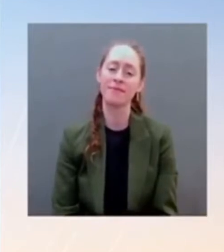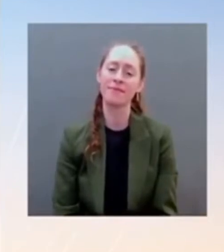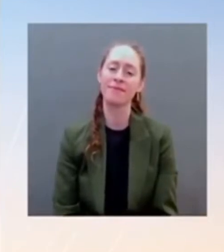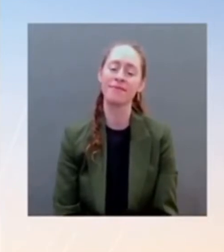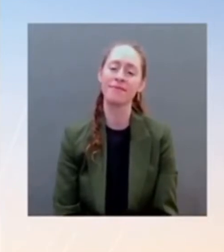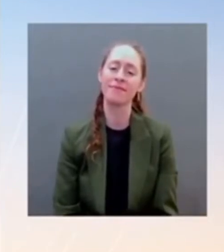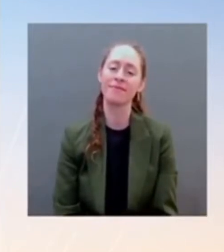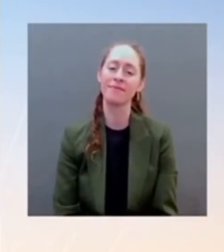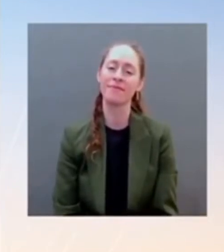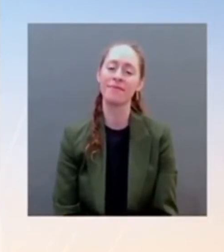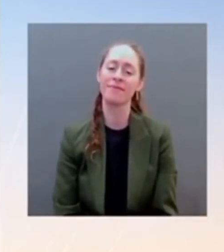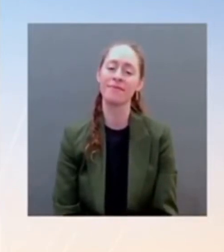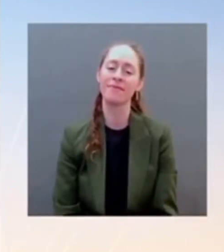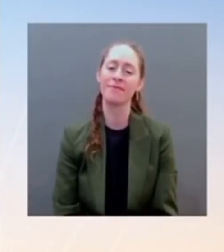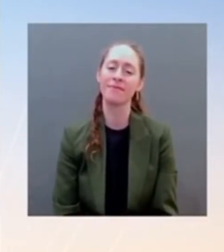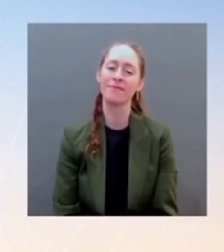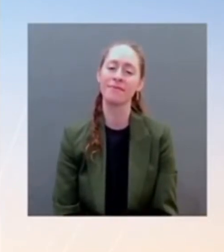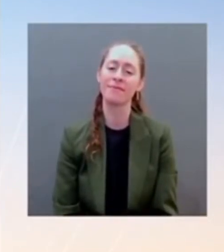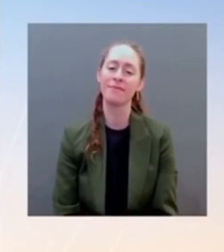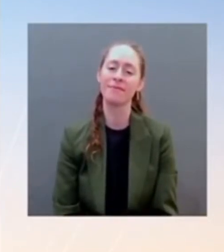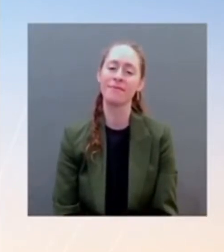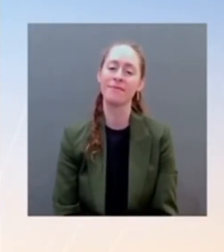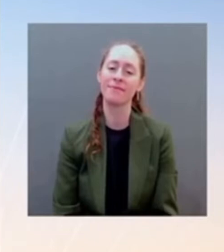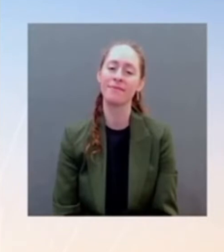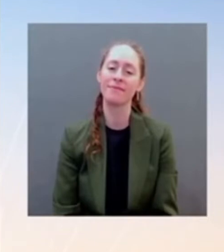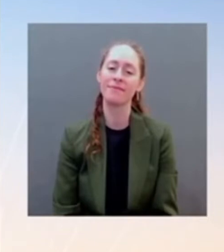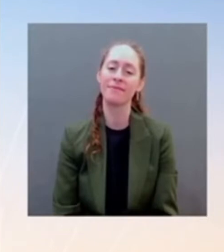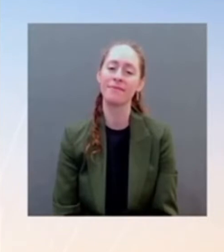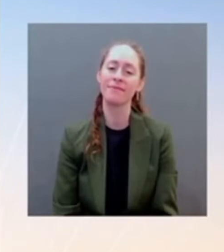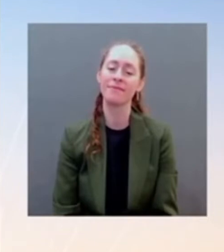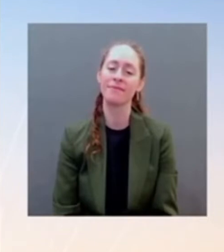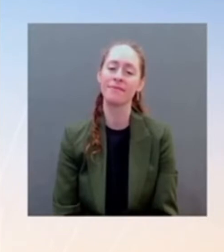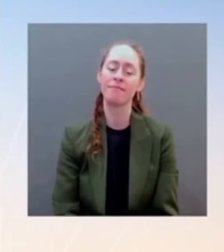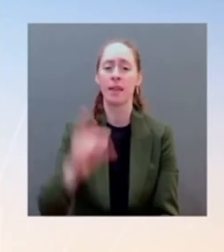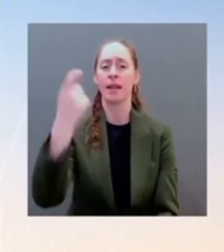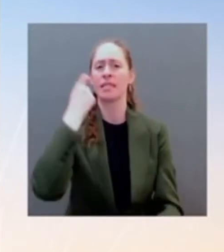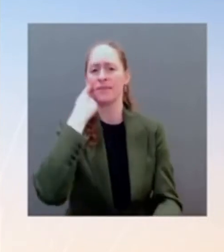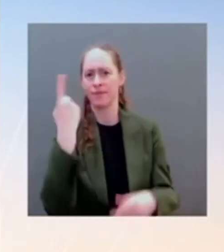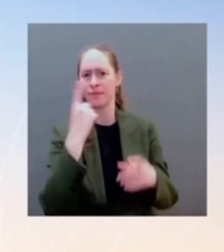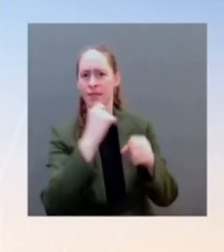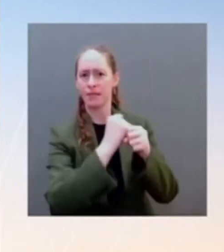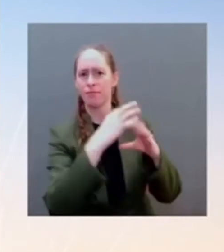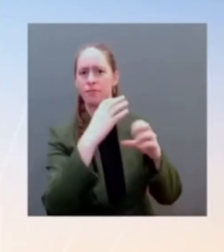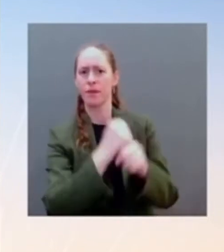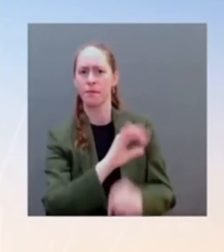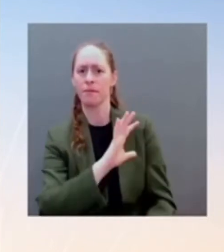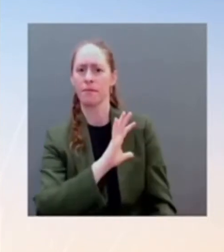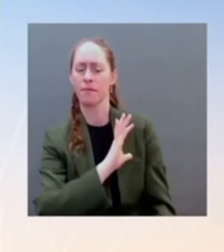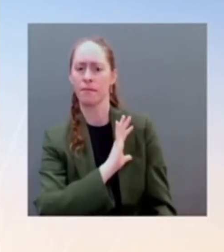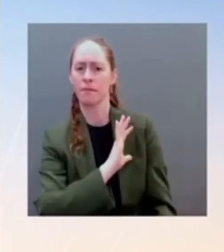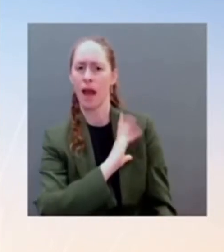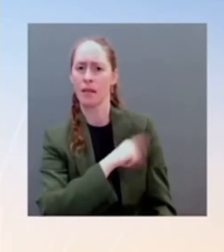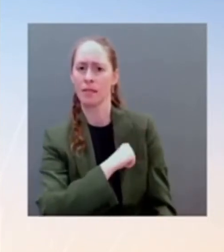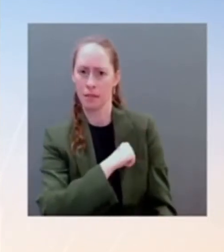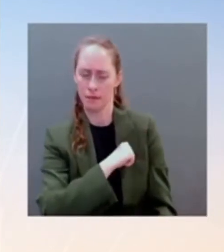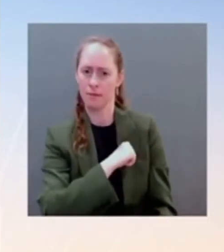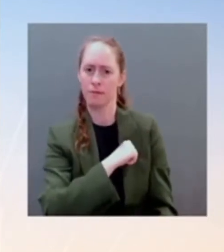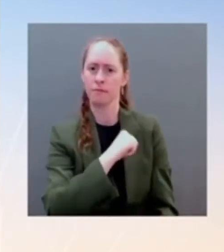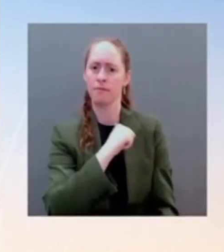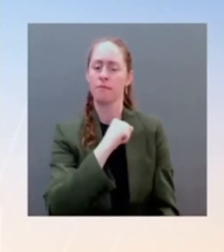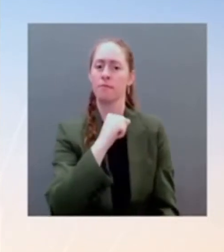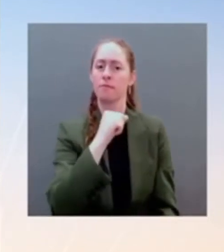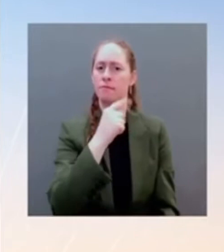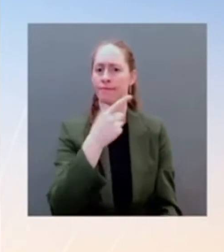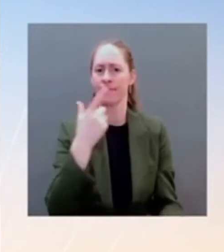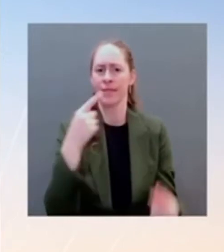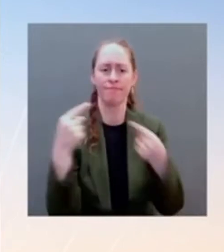have killed many Israelis and wounded more. Is the Biden administration reconsidering its support of the Palestinian Authority's